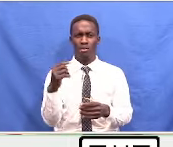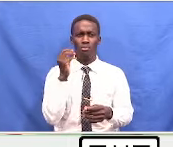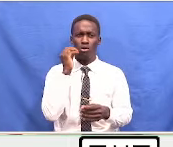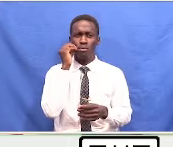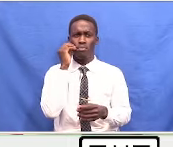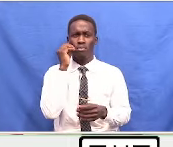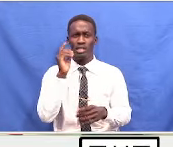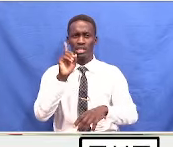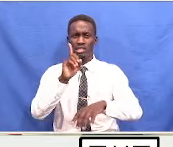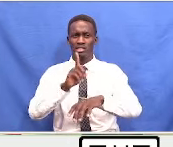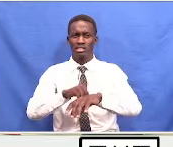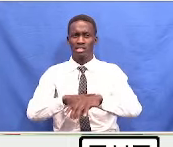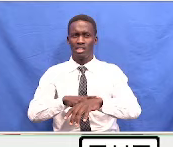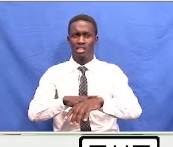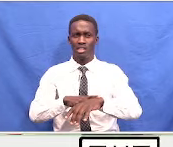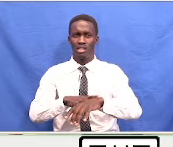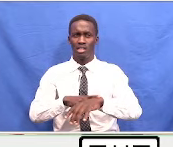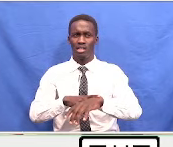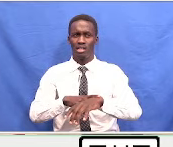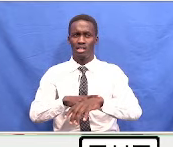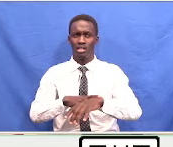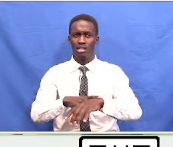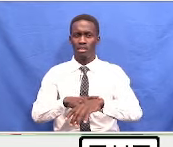and when I was at the gate,